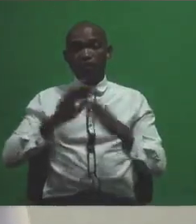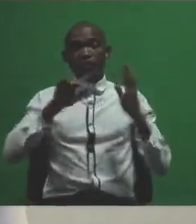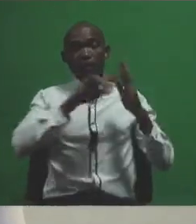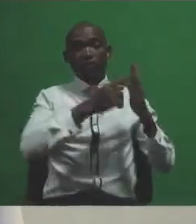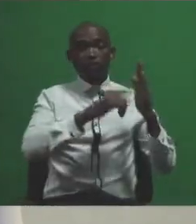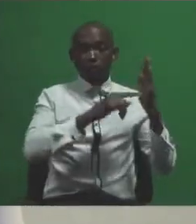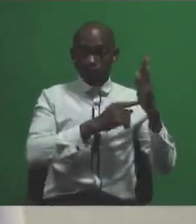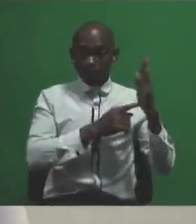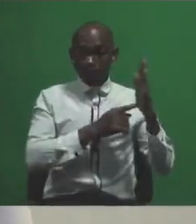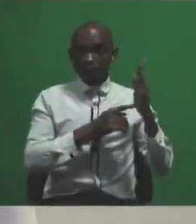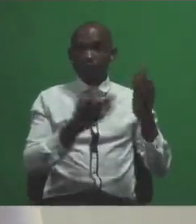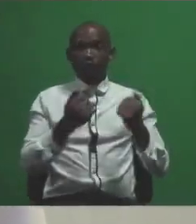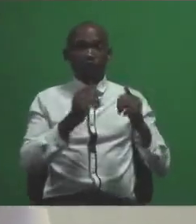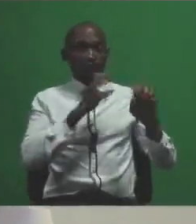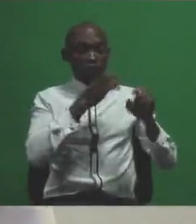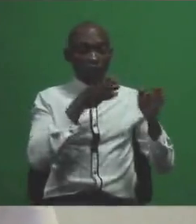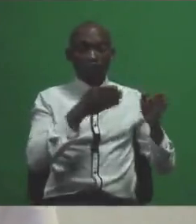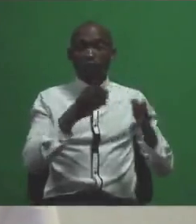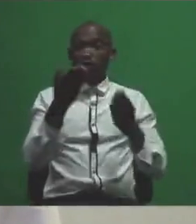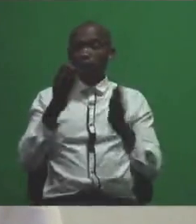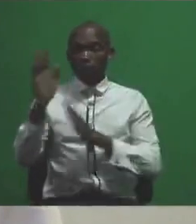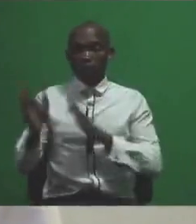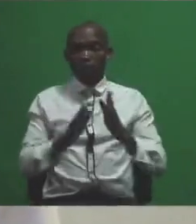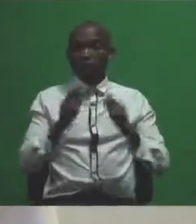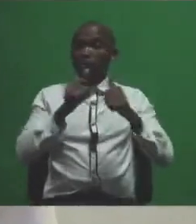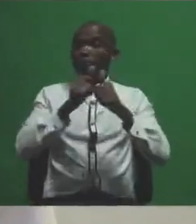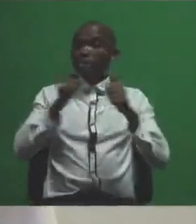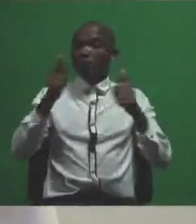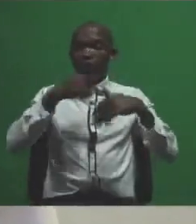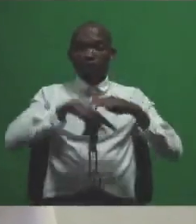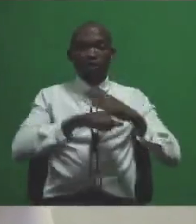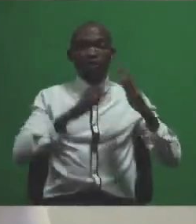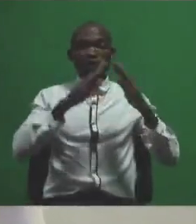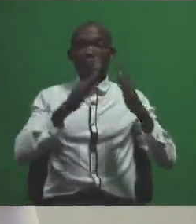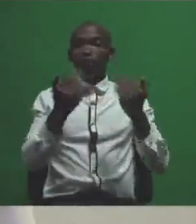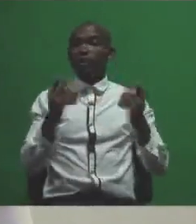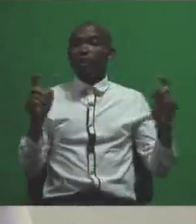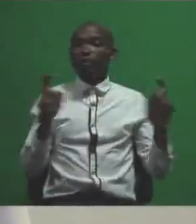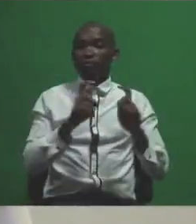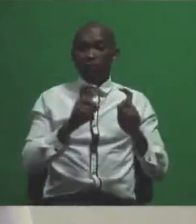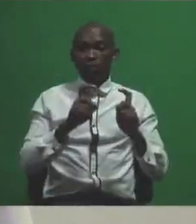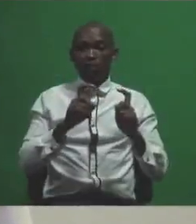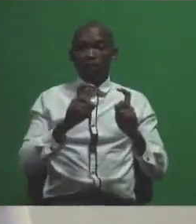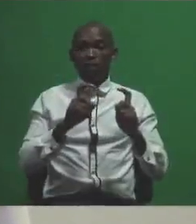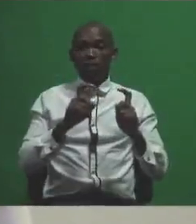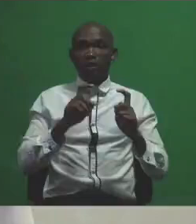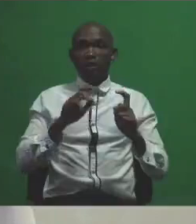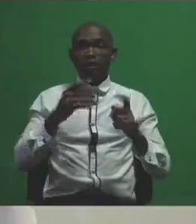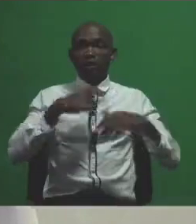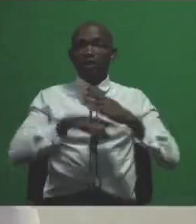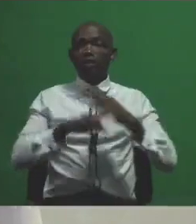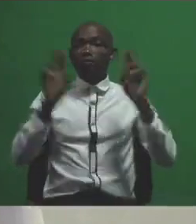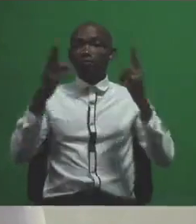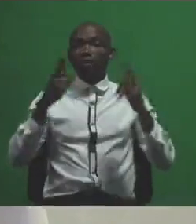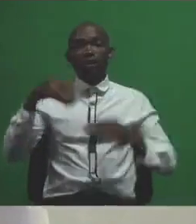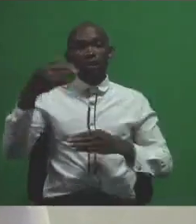laboratory rules. So from now on, I think we shall meet on another session or chemistry